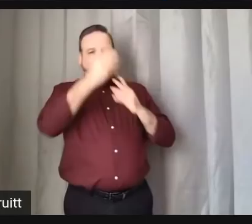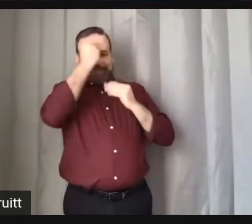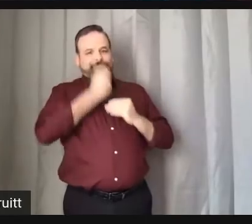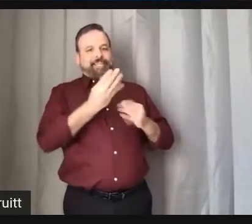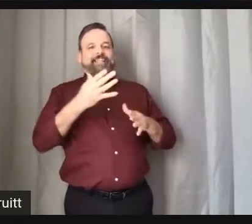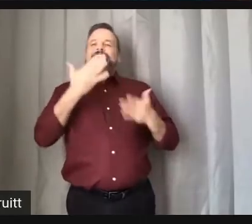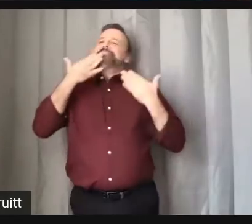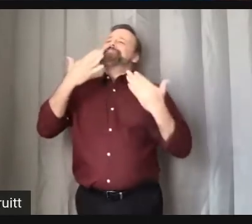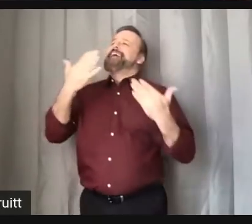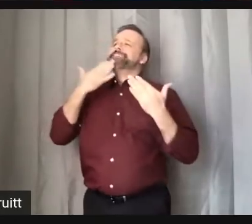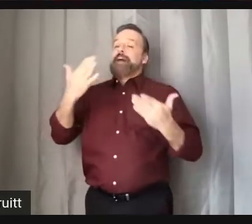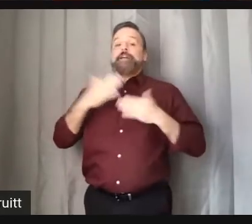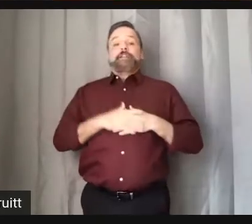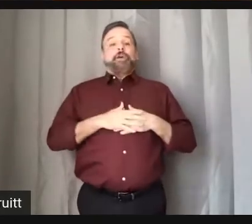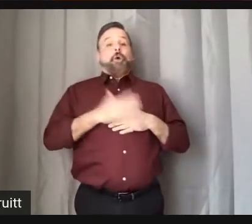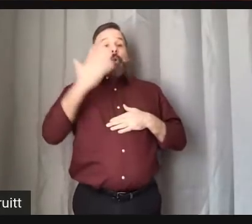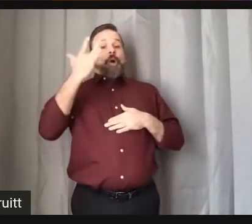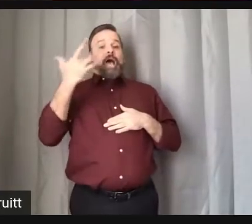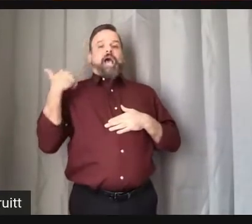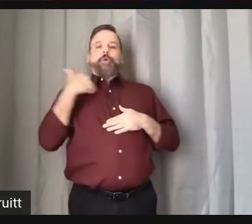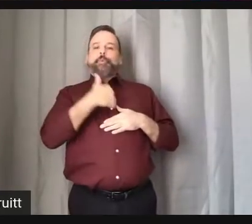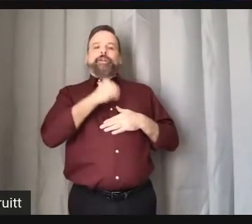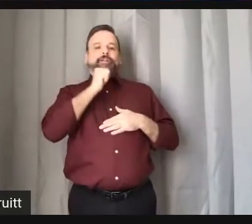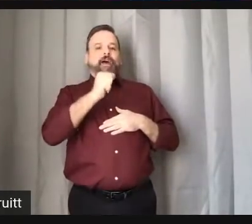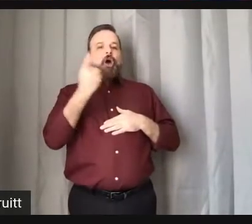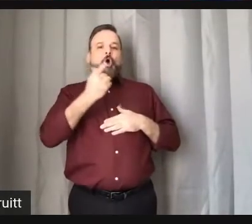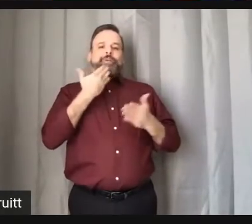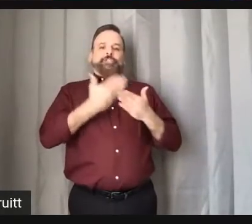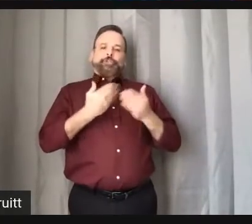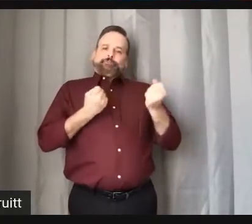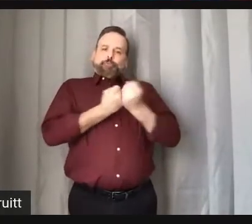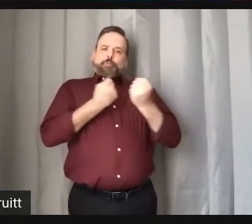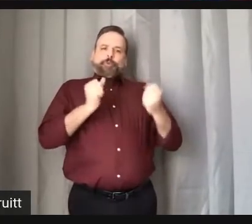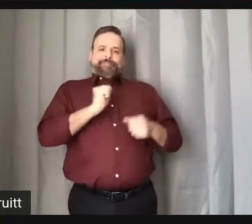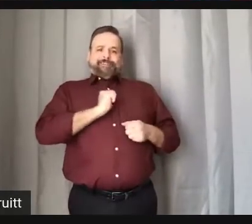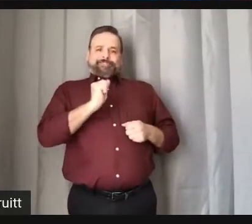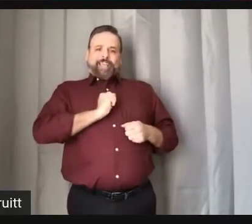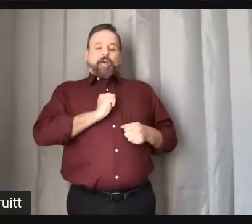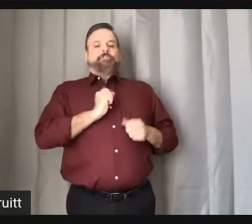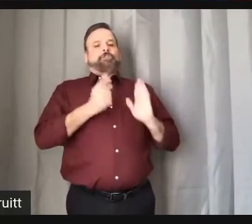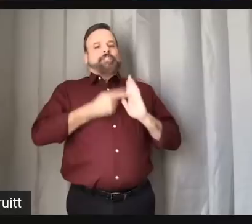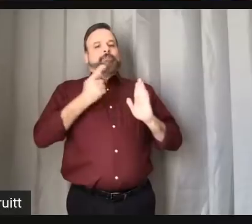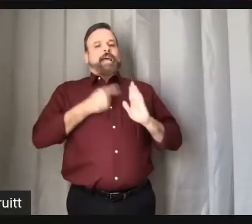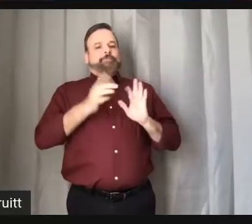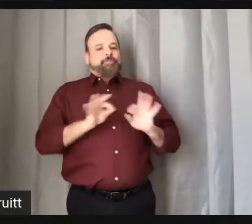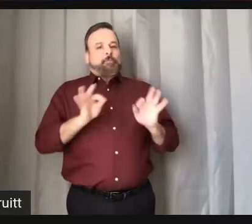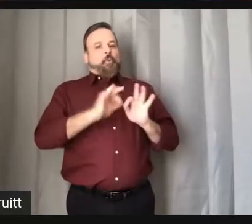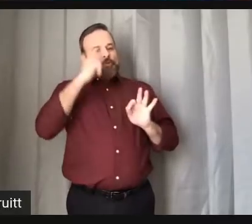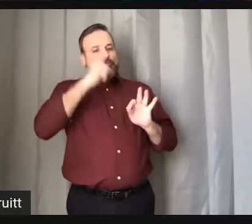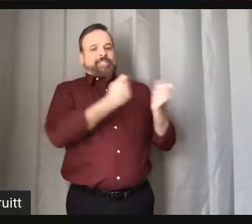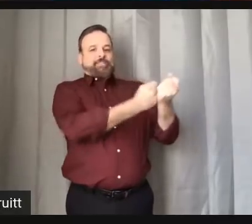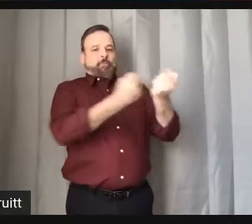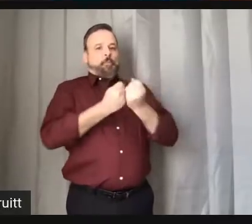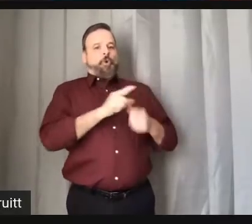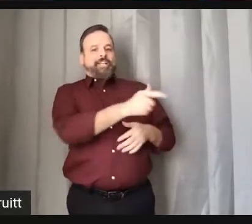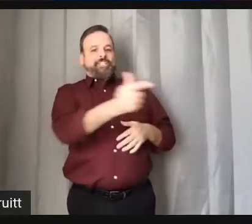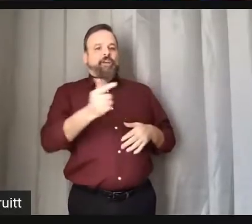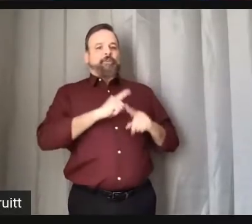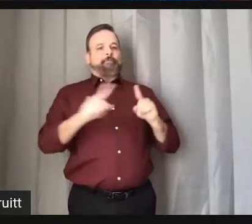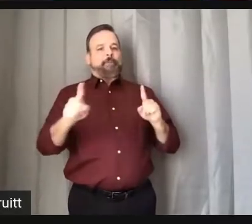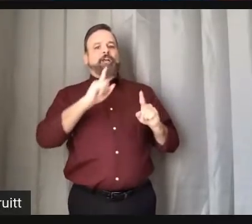a lot. Because we're not always that good at upping our own stuff. So sometimes, you know, it's important that we do it for each other, but genuinely,